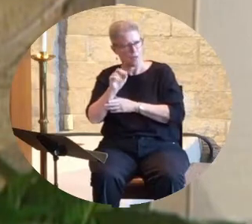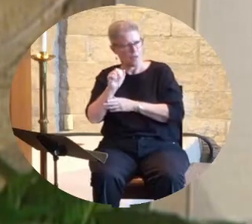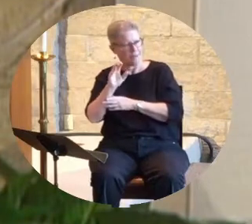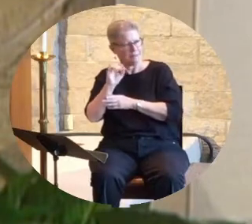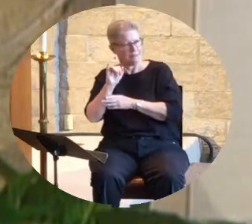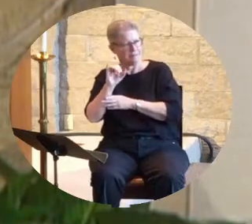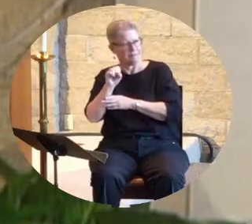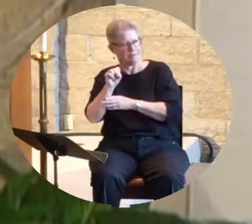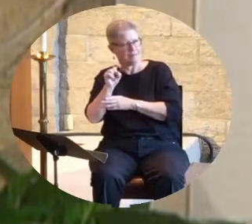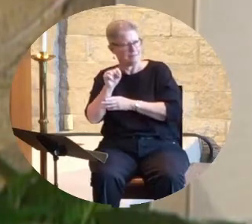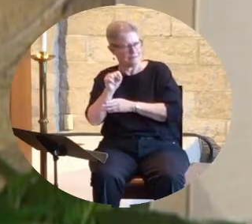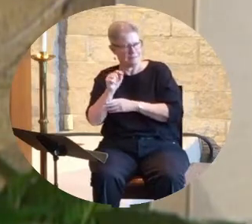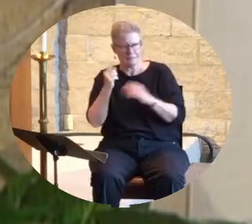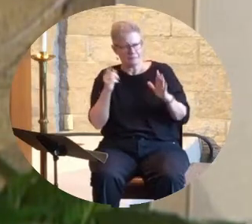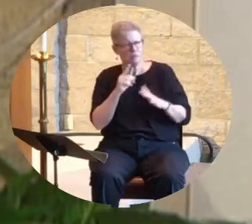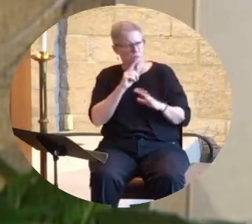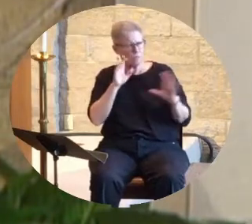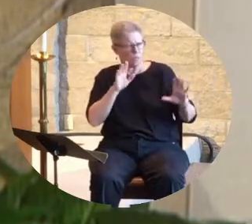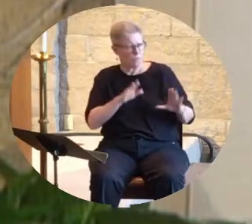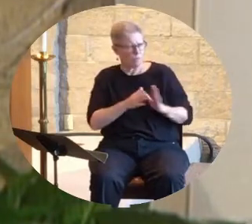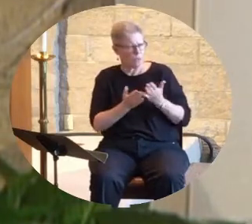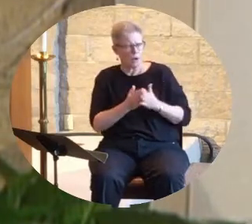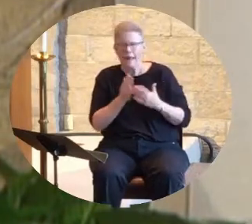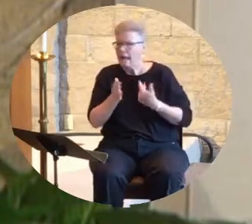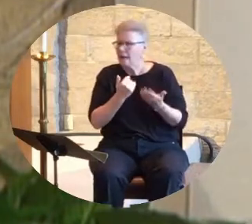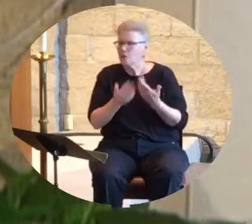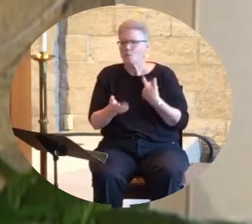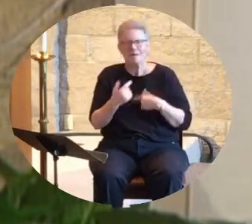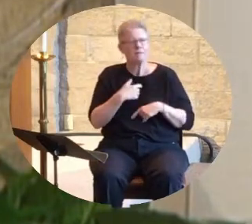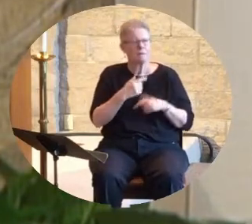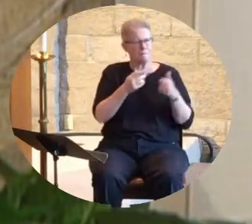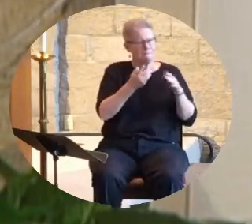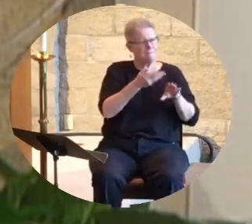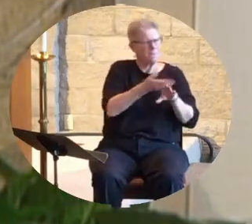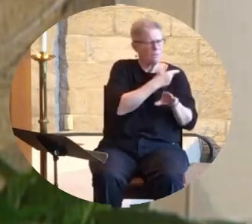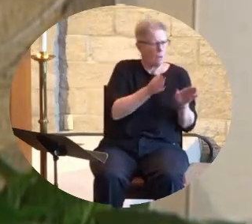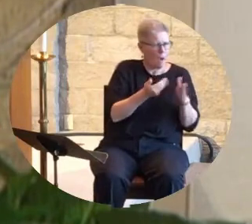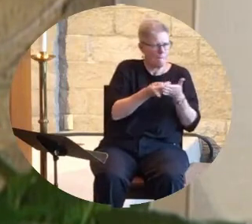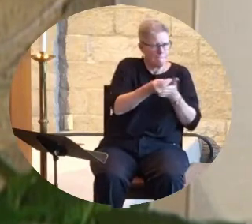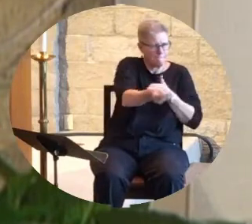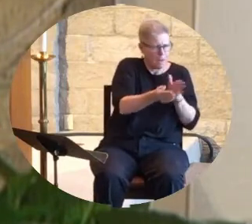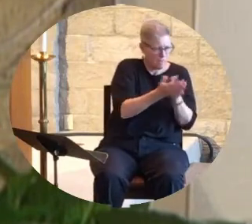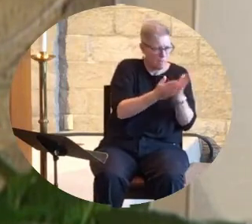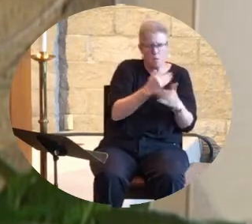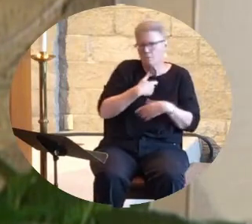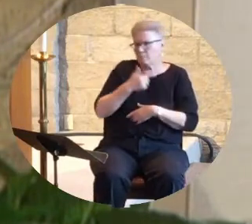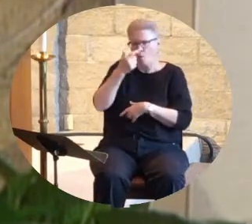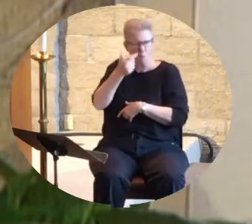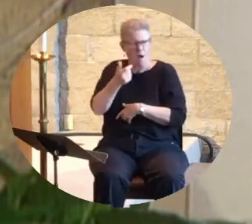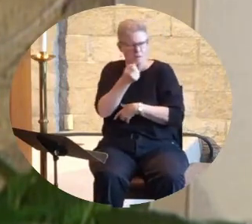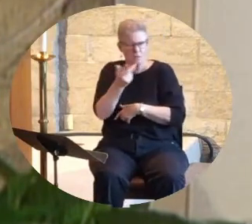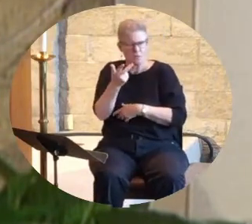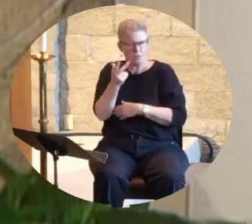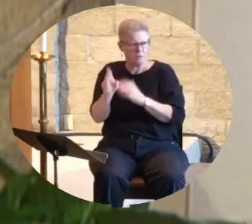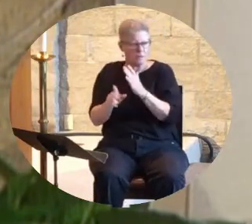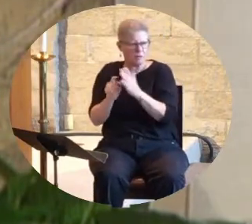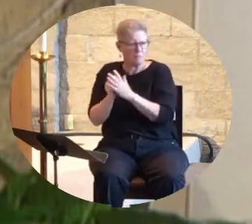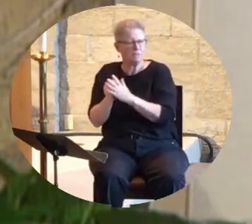went online and watched several of his videos. And how this man, probably a man in his 30s,